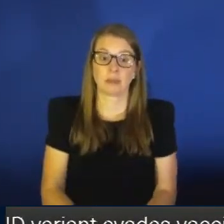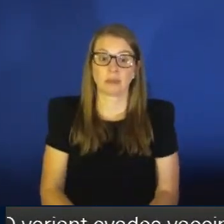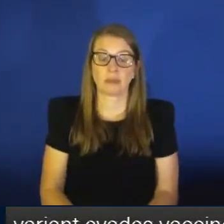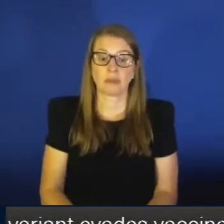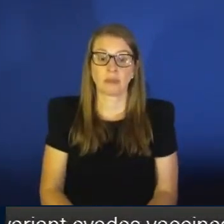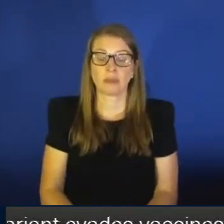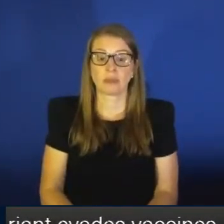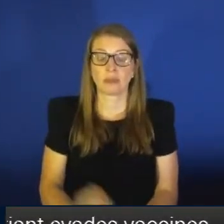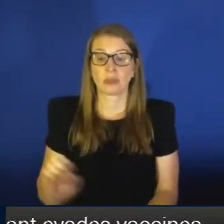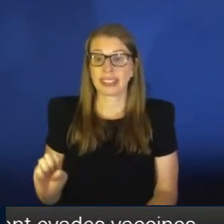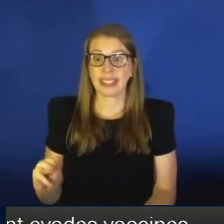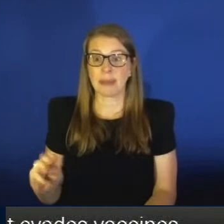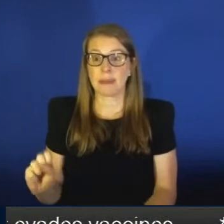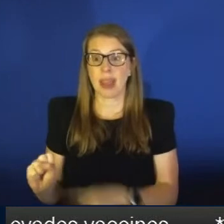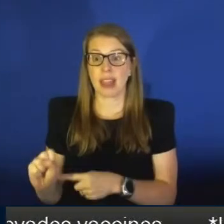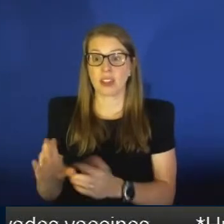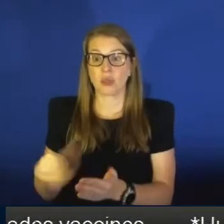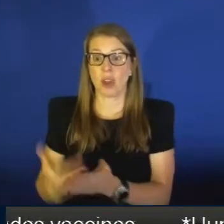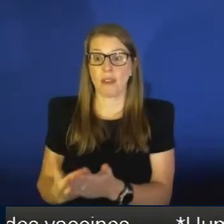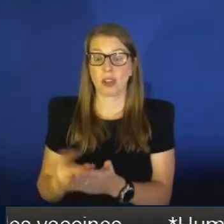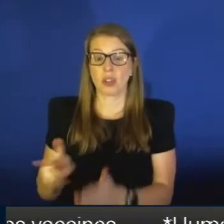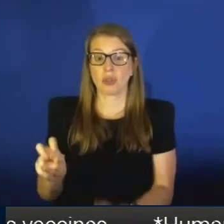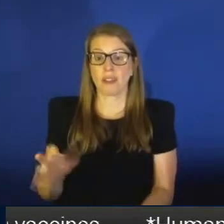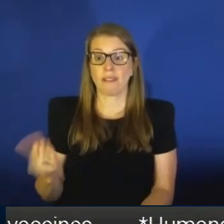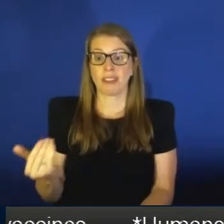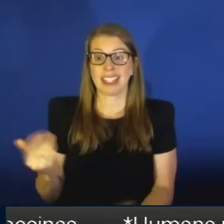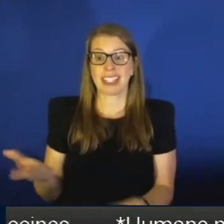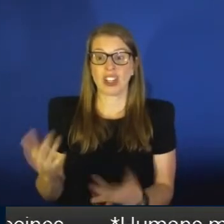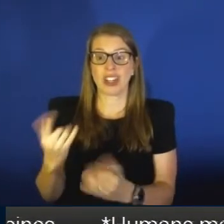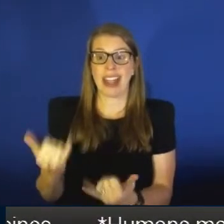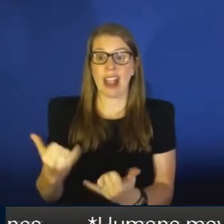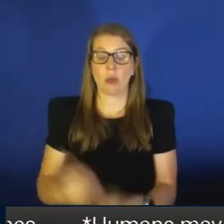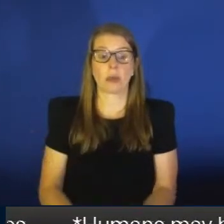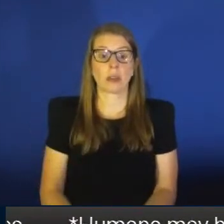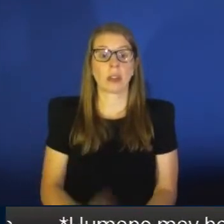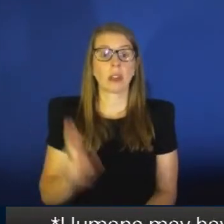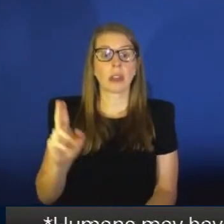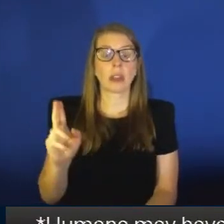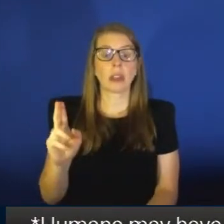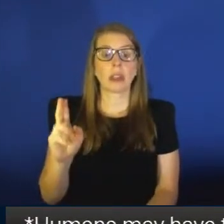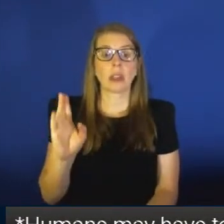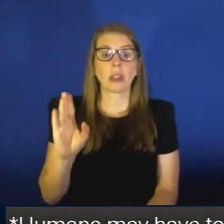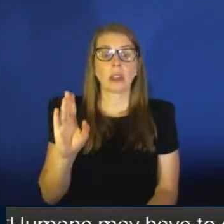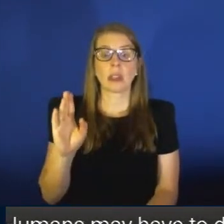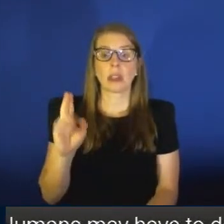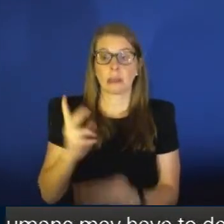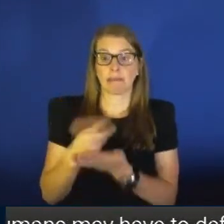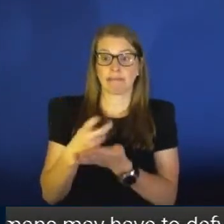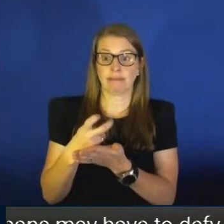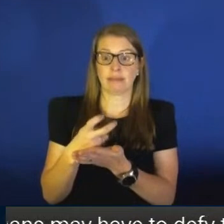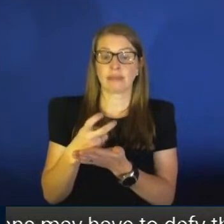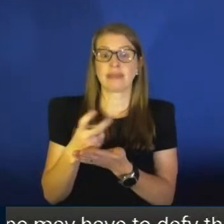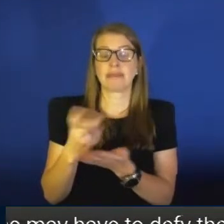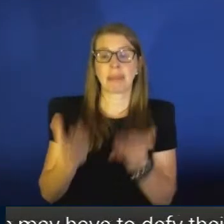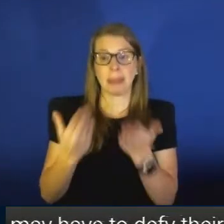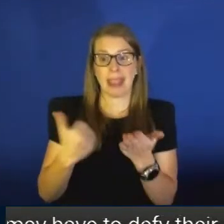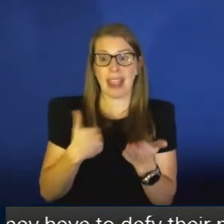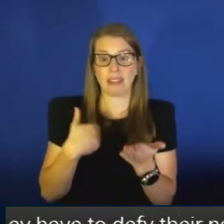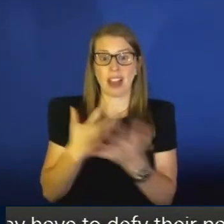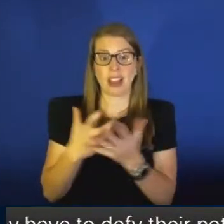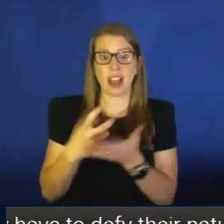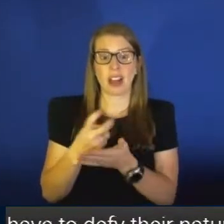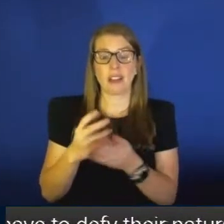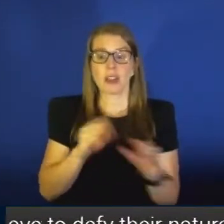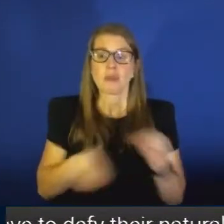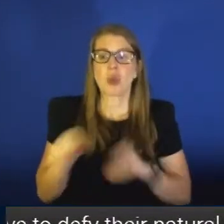EMS arrival, room 15, here now. Nick, 15, might be having a seizure if you'll go check on that. A lot of moving and grooving and being